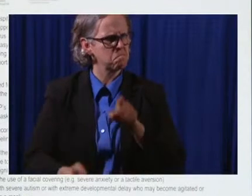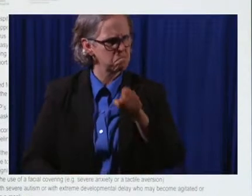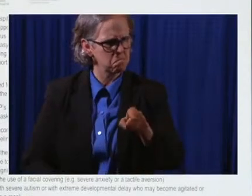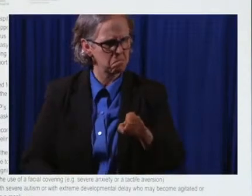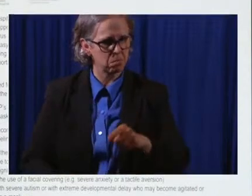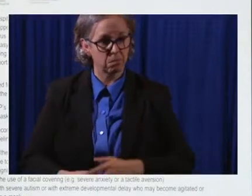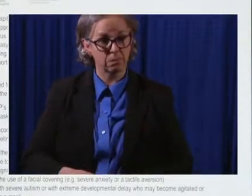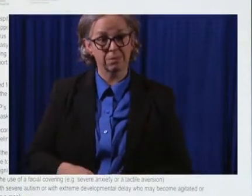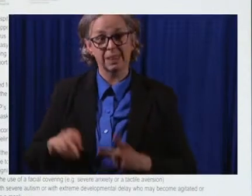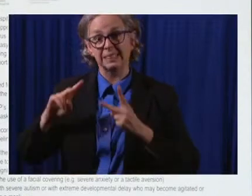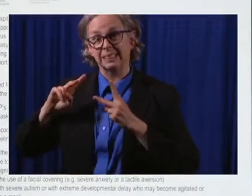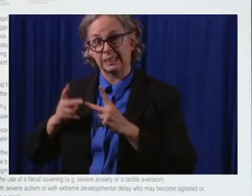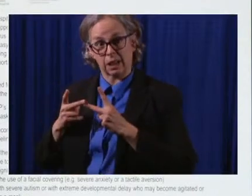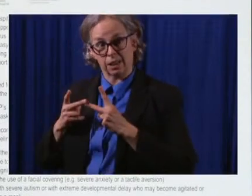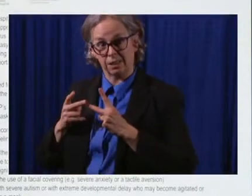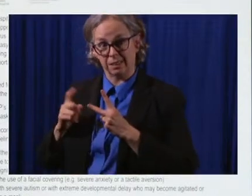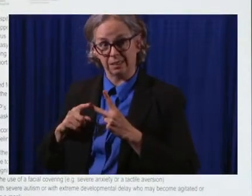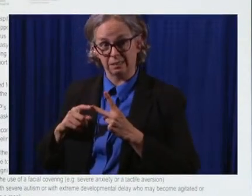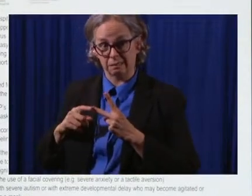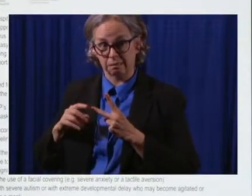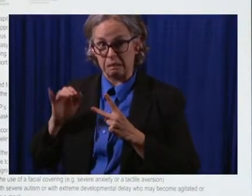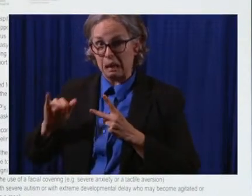other thing that we can control